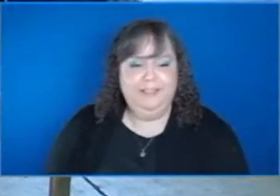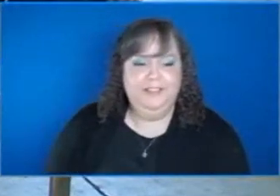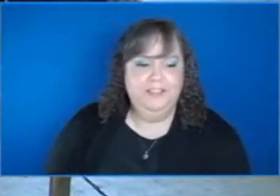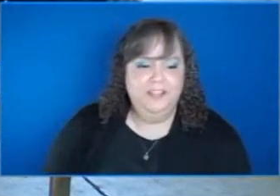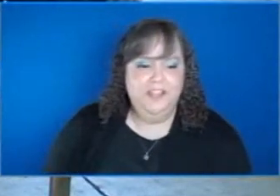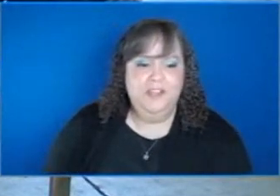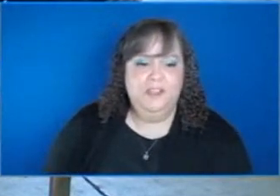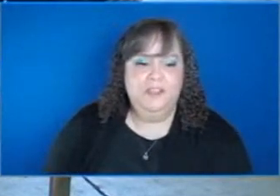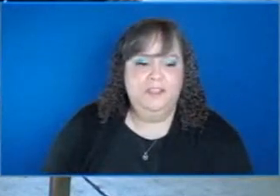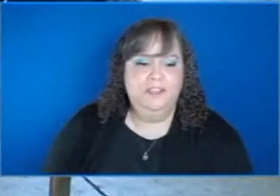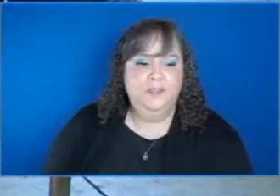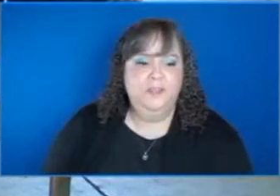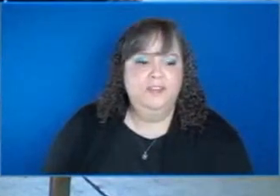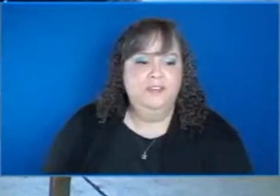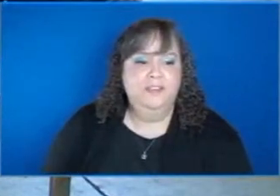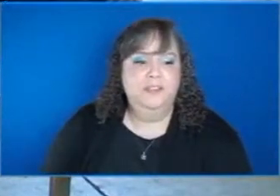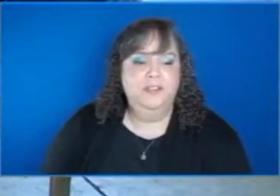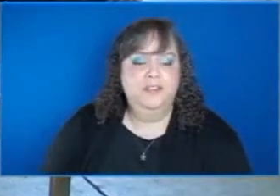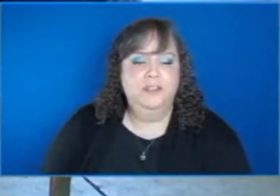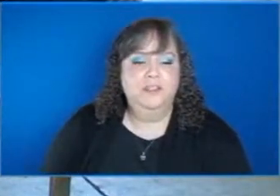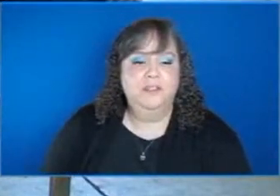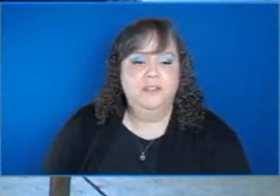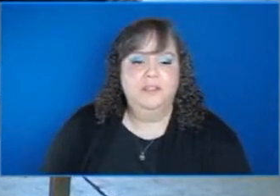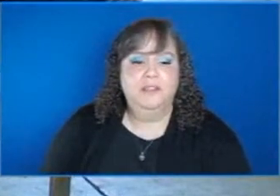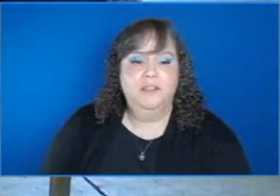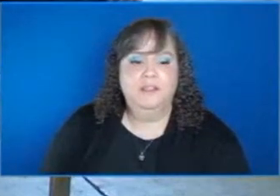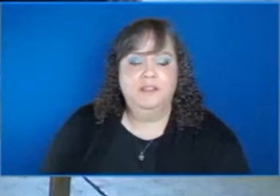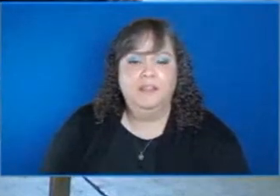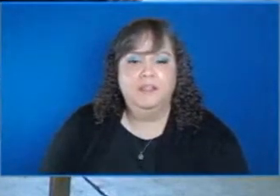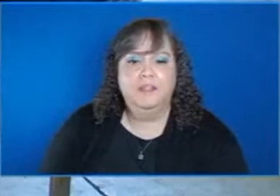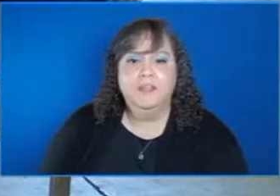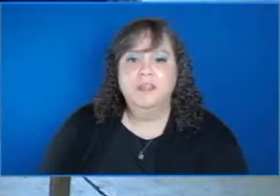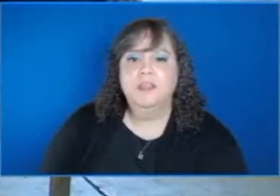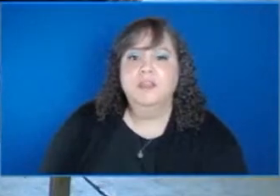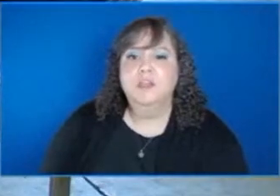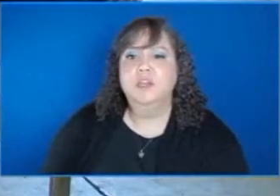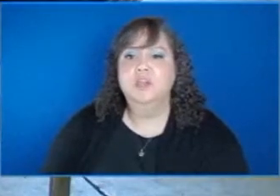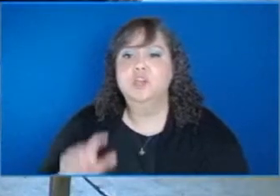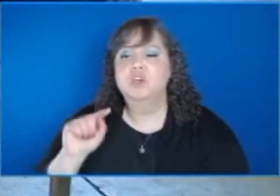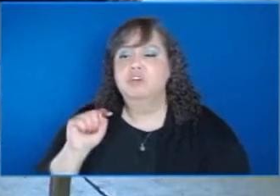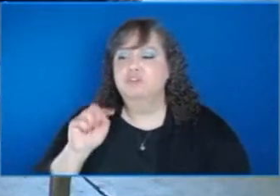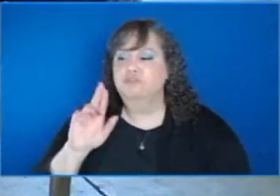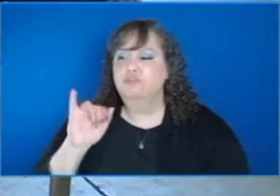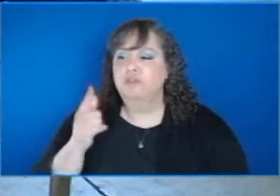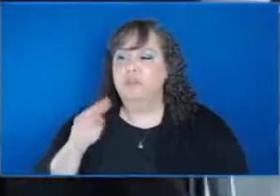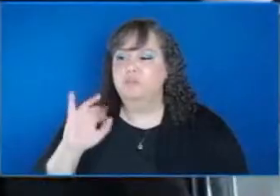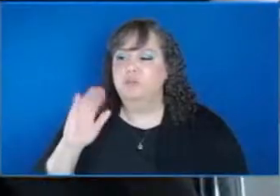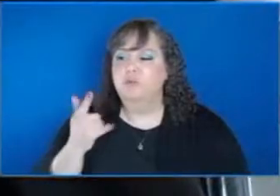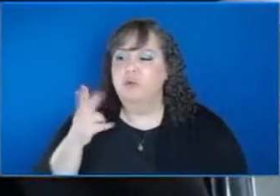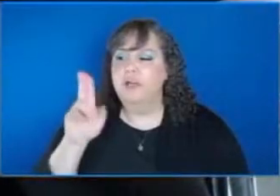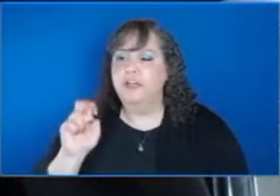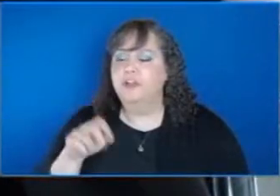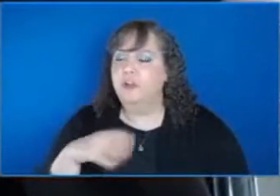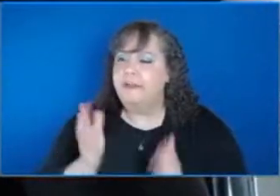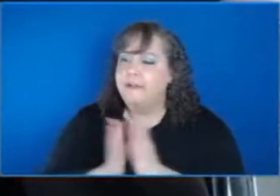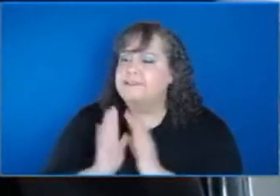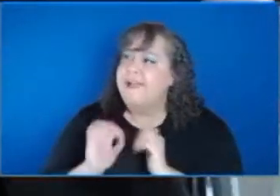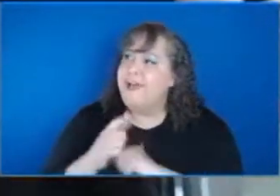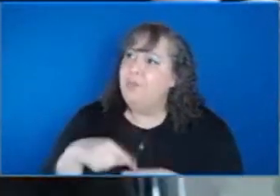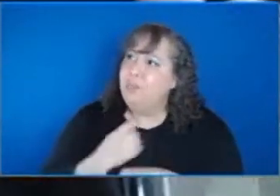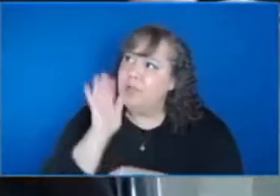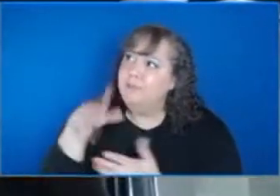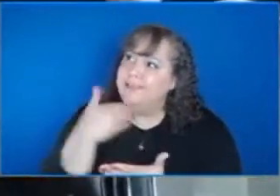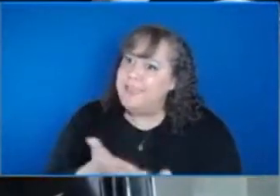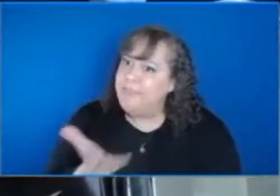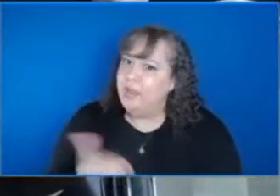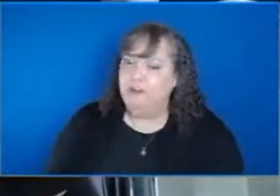Calicini, Craig McGuire, how long is it going to take DART to get to this asteroid? Nancy, how long do you have to wait to start your science? Well,